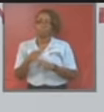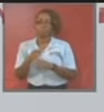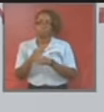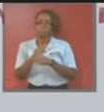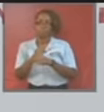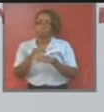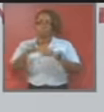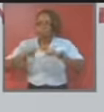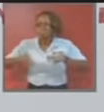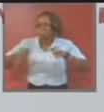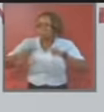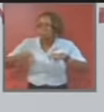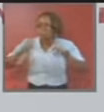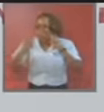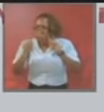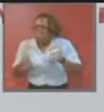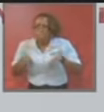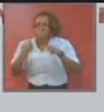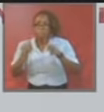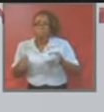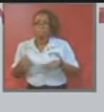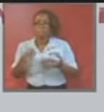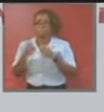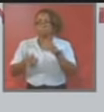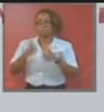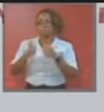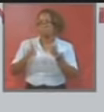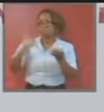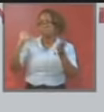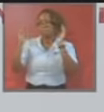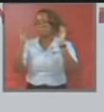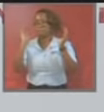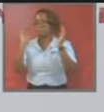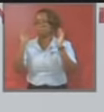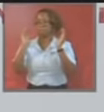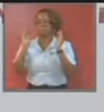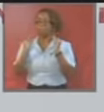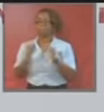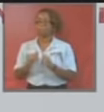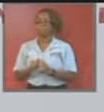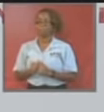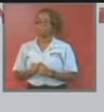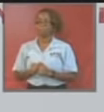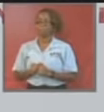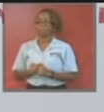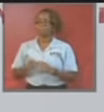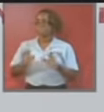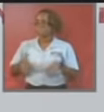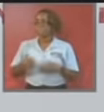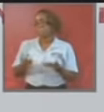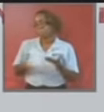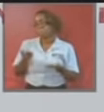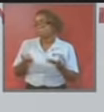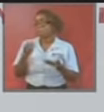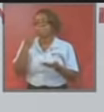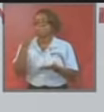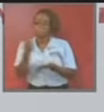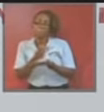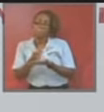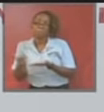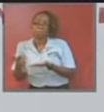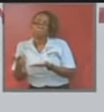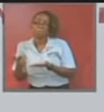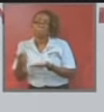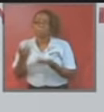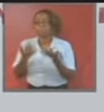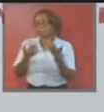with them. They have given us some indication that that process will take another couple of weeks. Of course, with the recent positives that we have gotten,